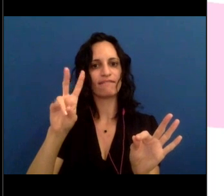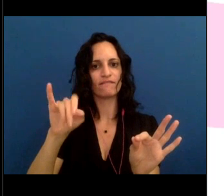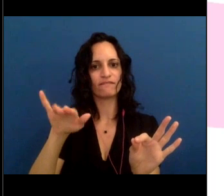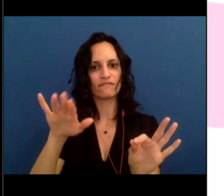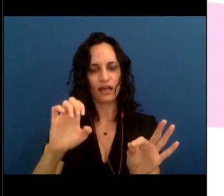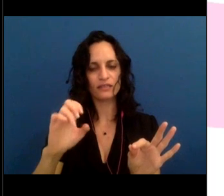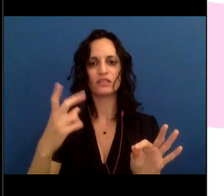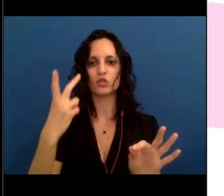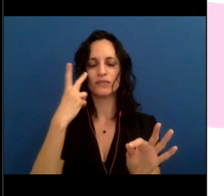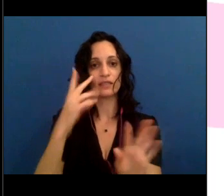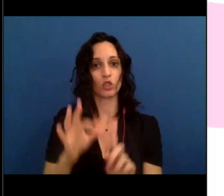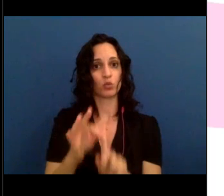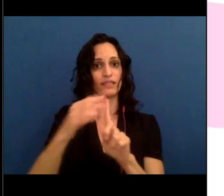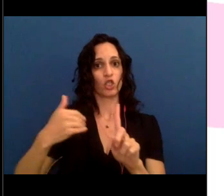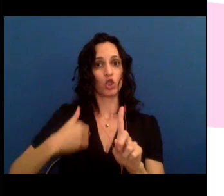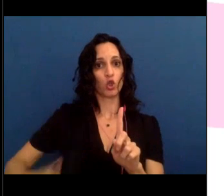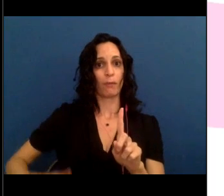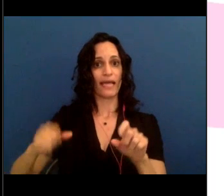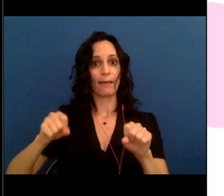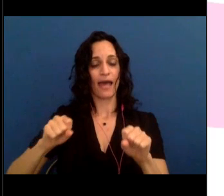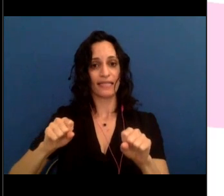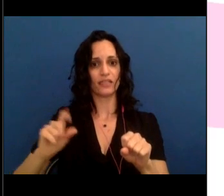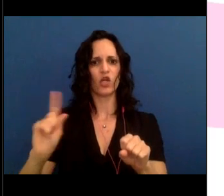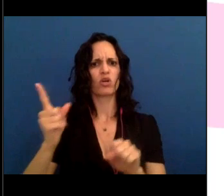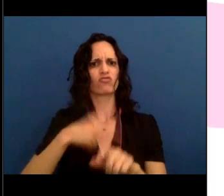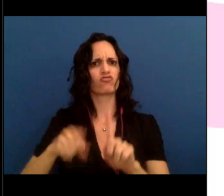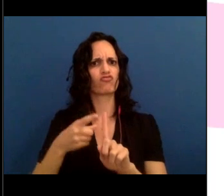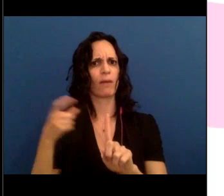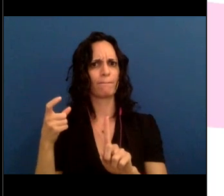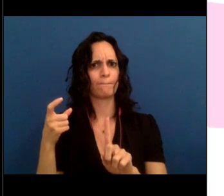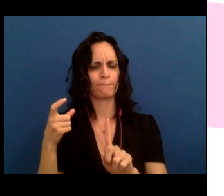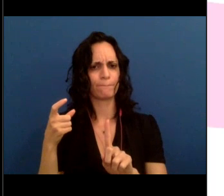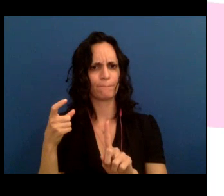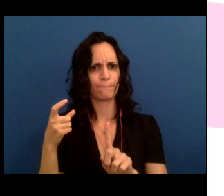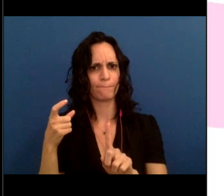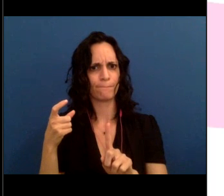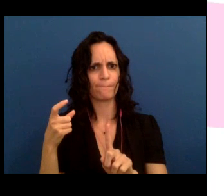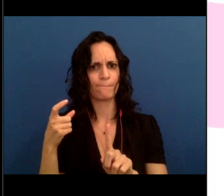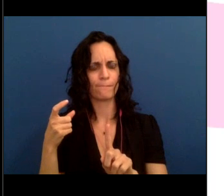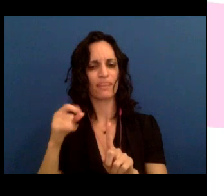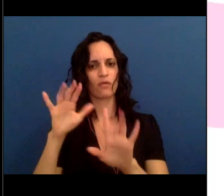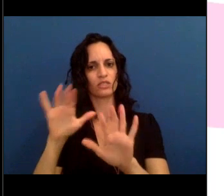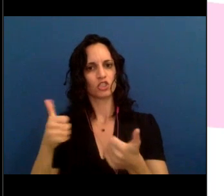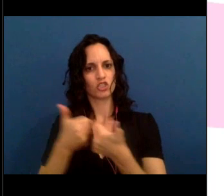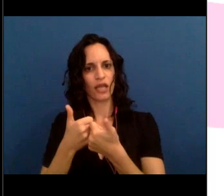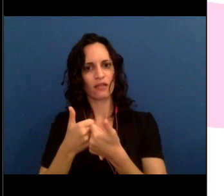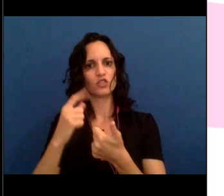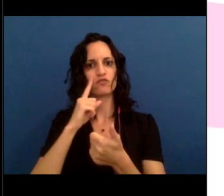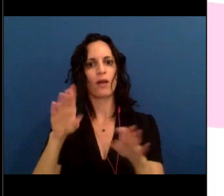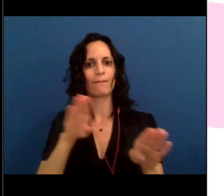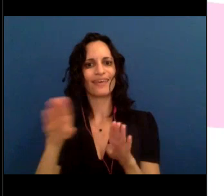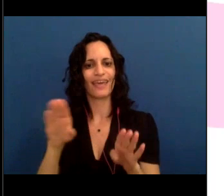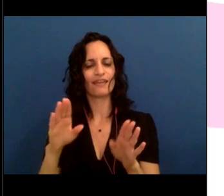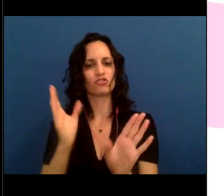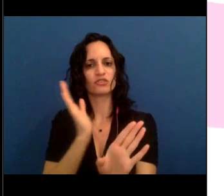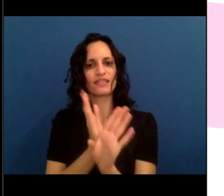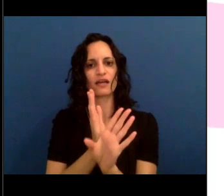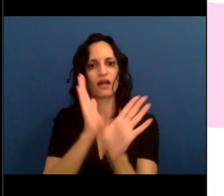human capacity, to develop language comes from, as a challenge to behavioral psychologist B.F. Skinner at the